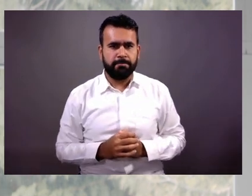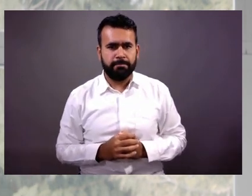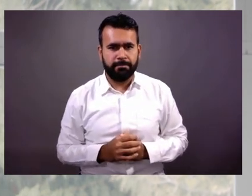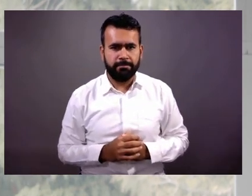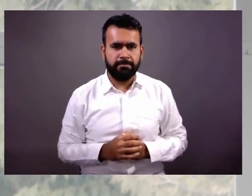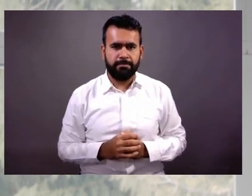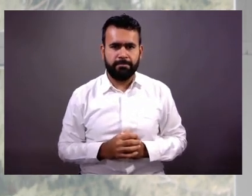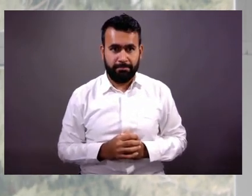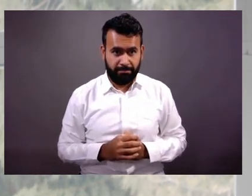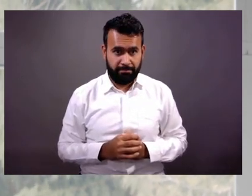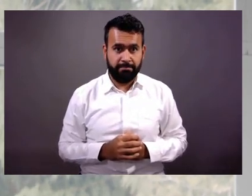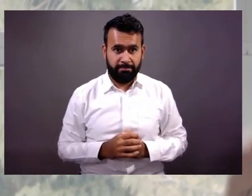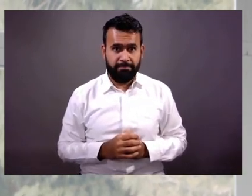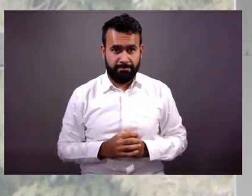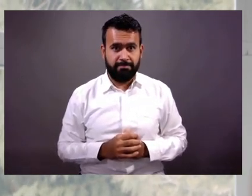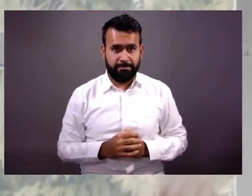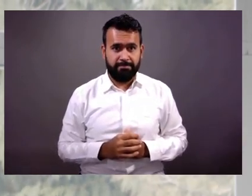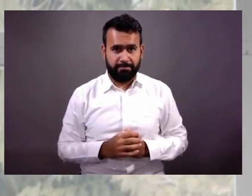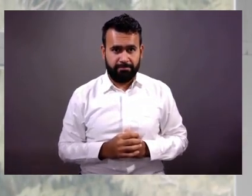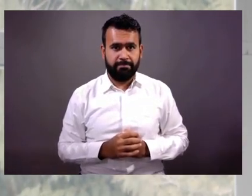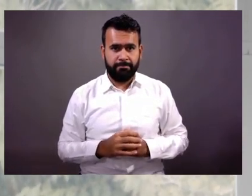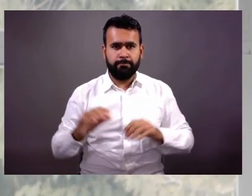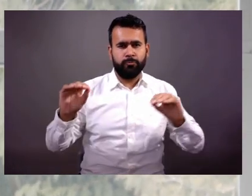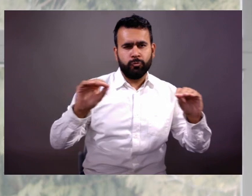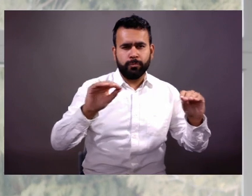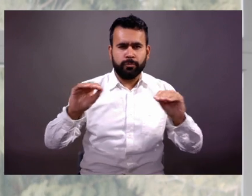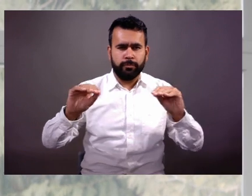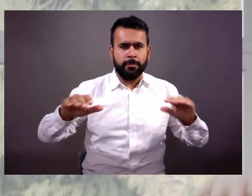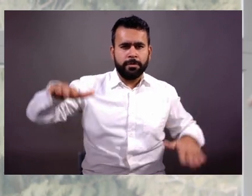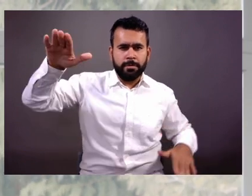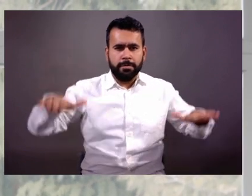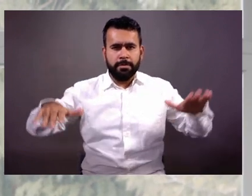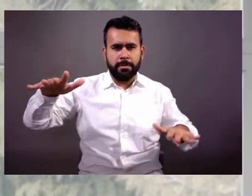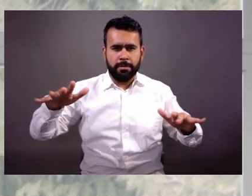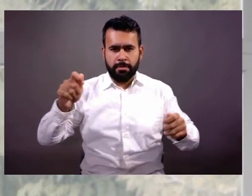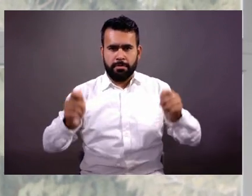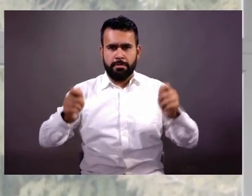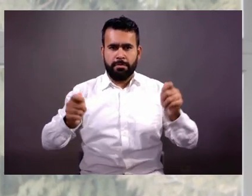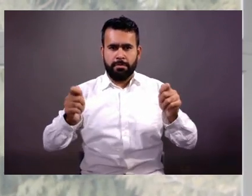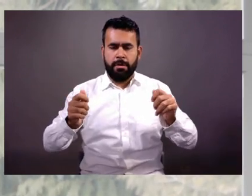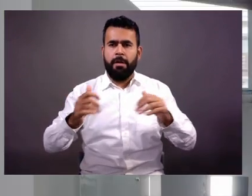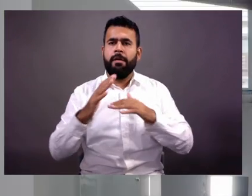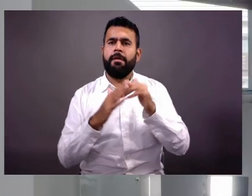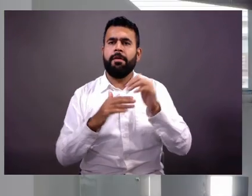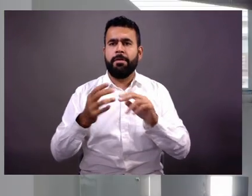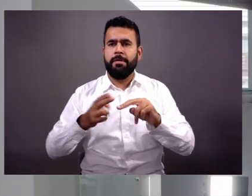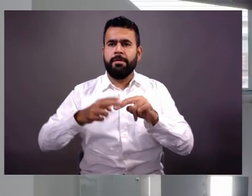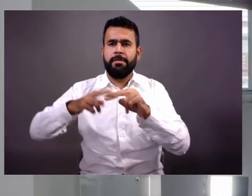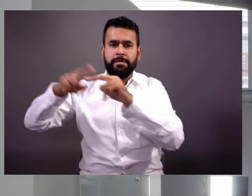So it's almost like you're letting go and you're pulling something back to the center. Boom. And you can kind of